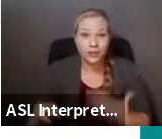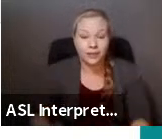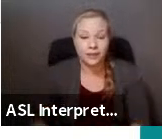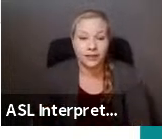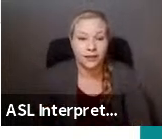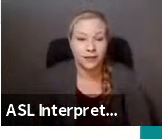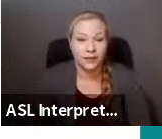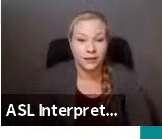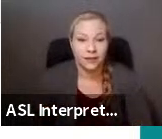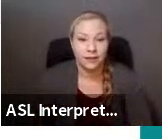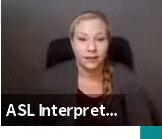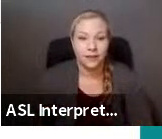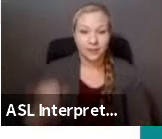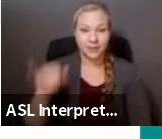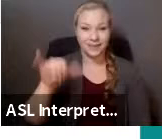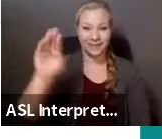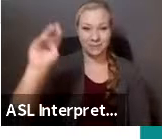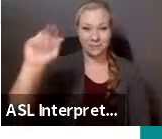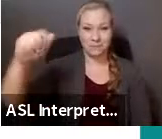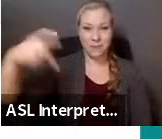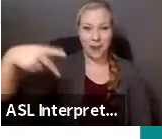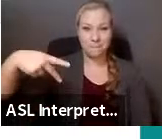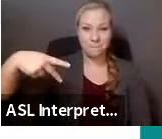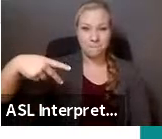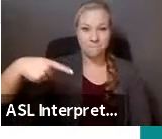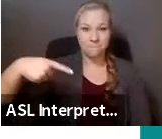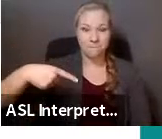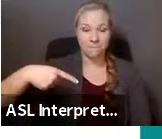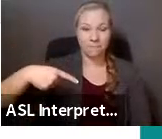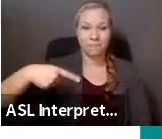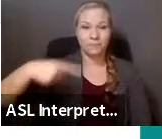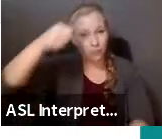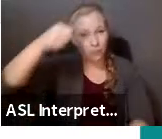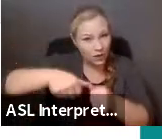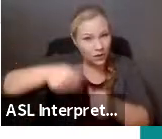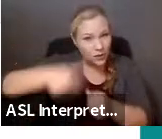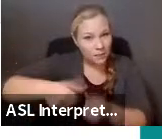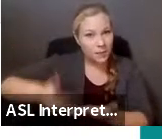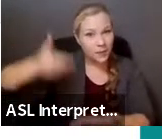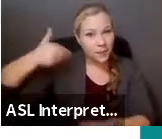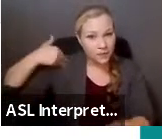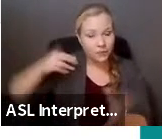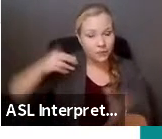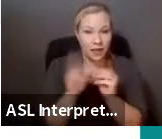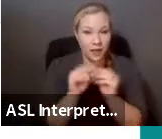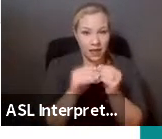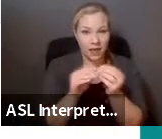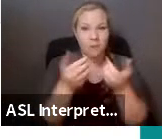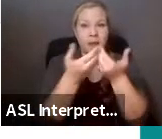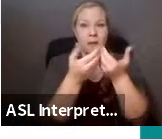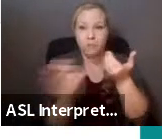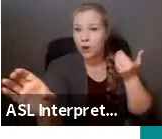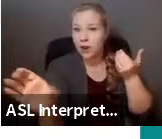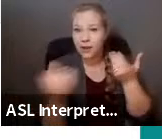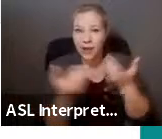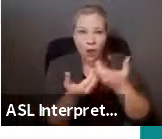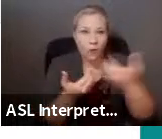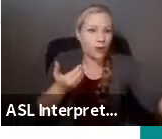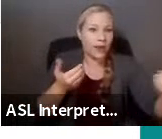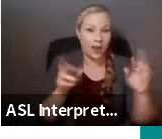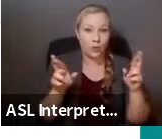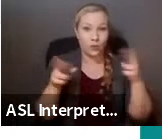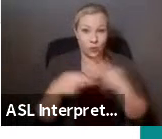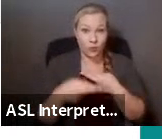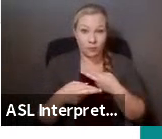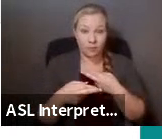Okay, so this is the map. You may remember at the last meeting in the breakout rooms, we spent a little bit of time looking at what we